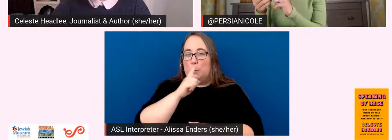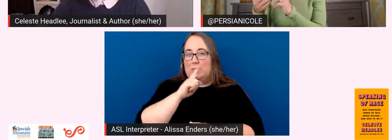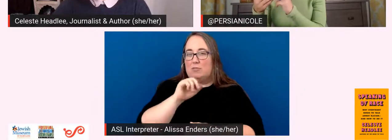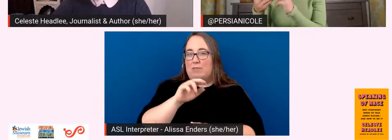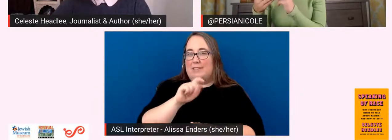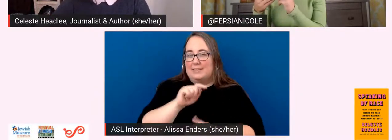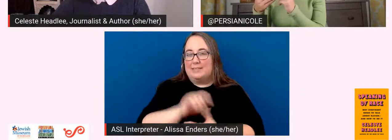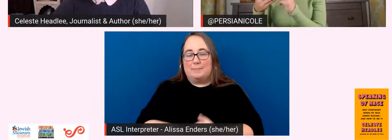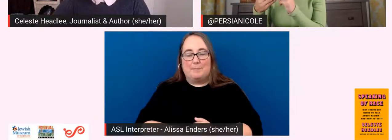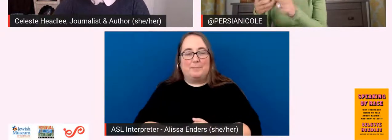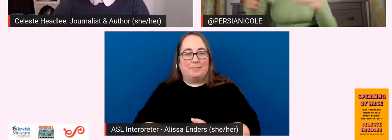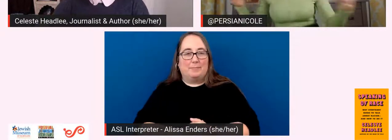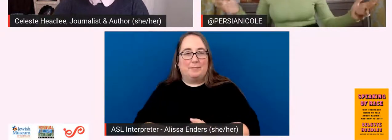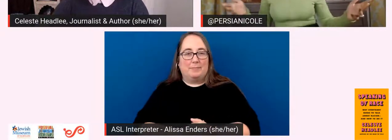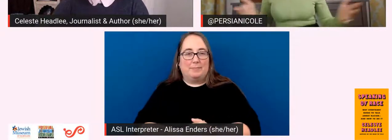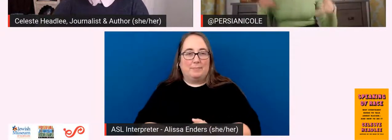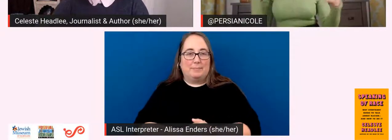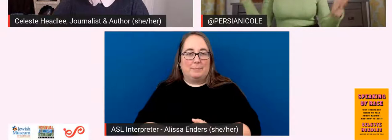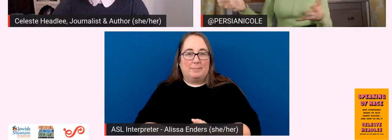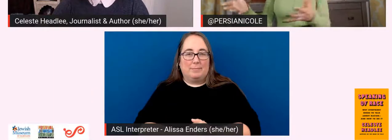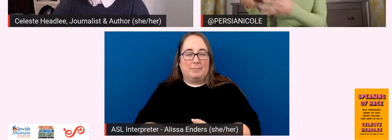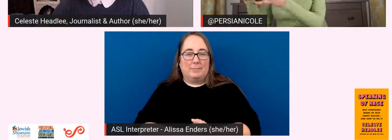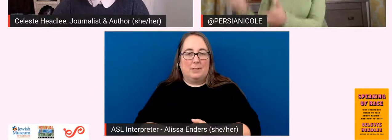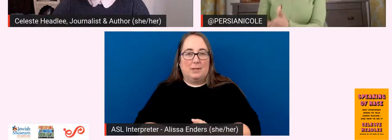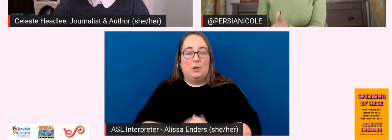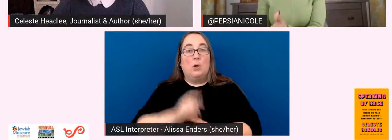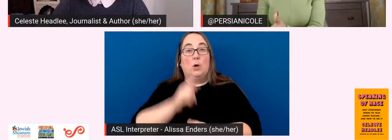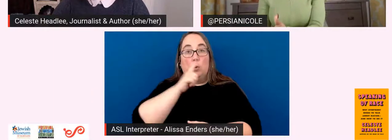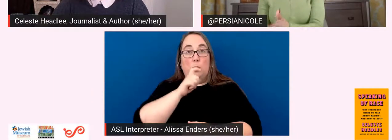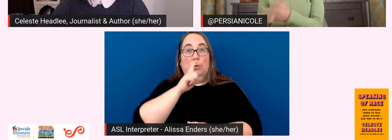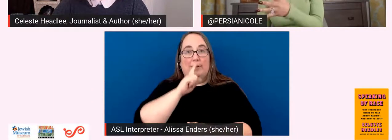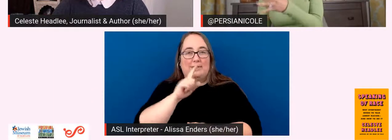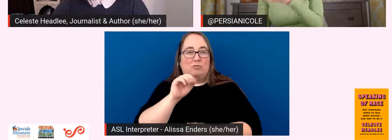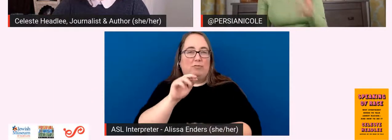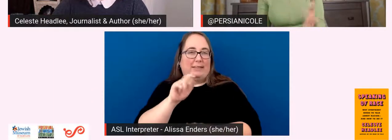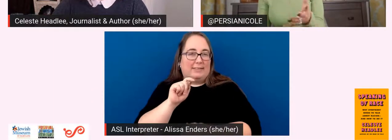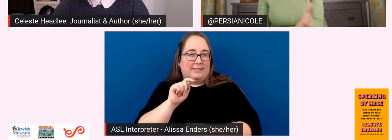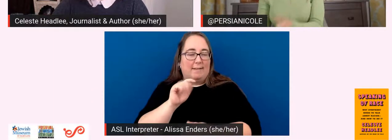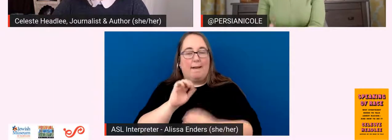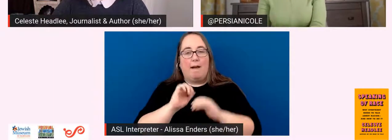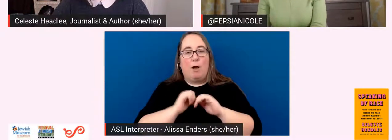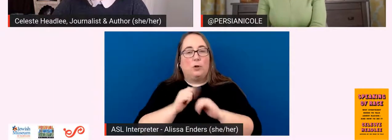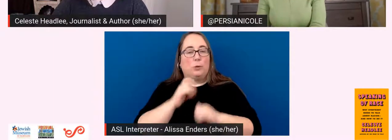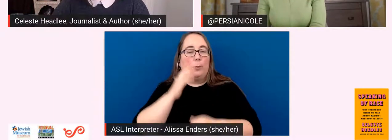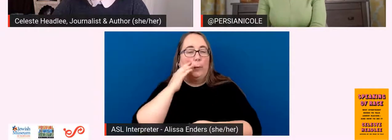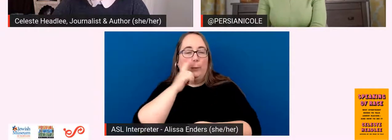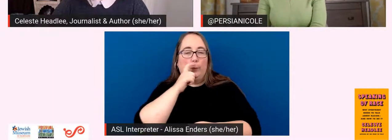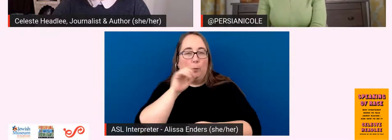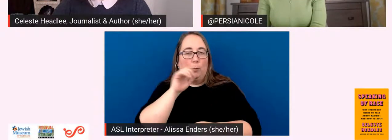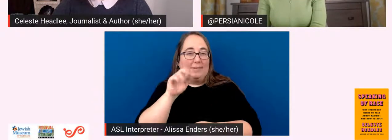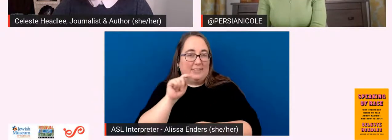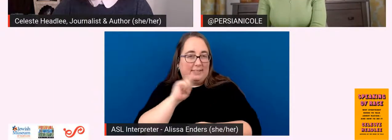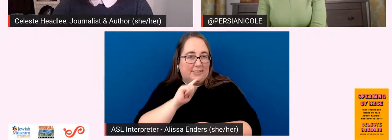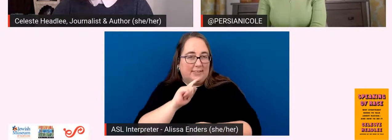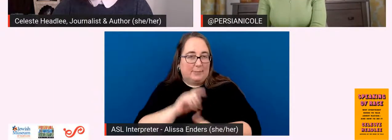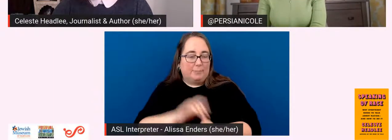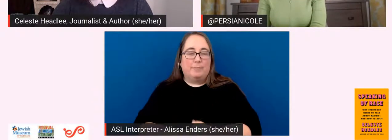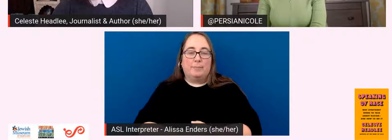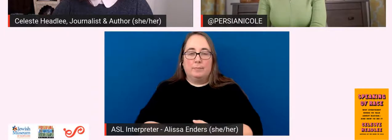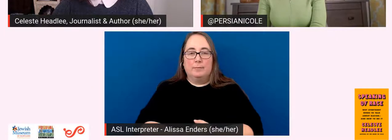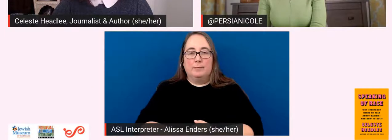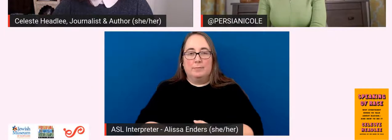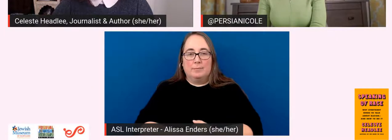Yeah. So to answer that, who is a racist? How do you know who a racist is?